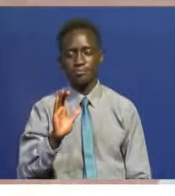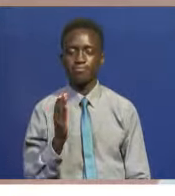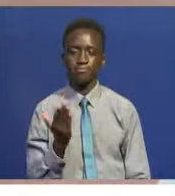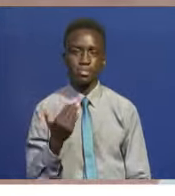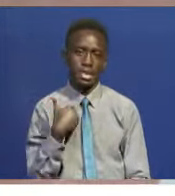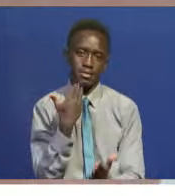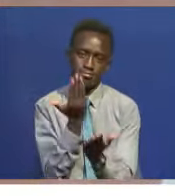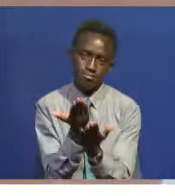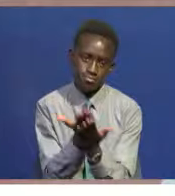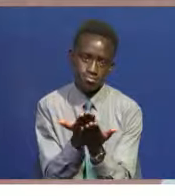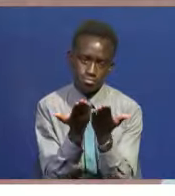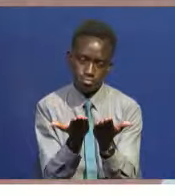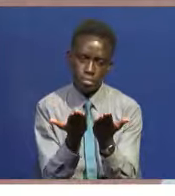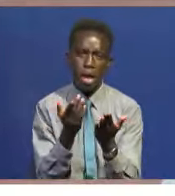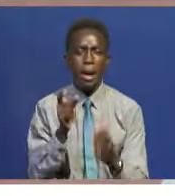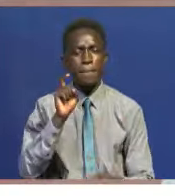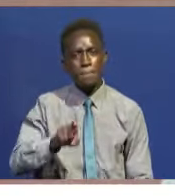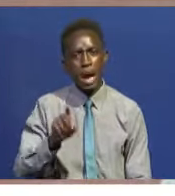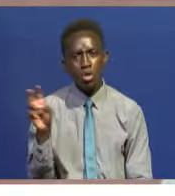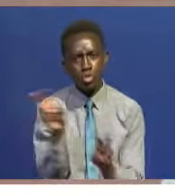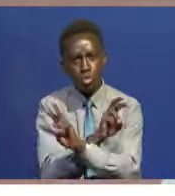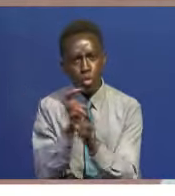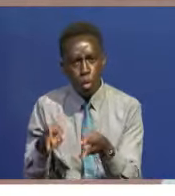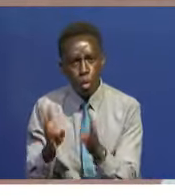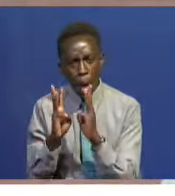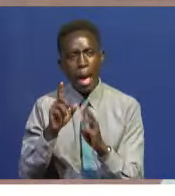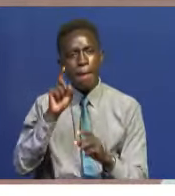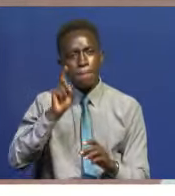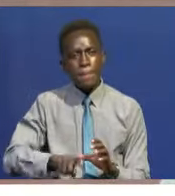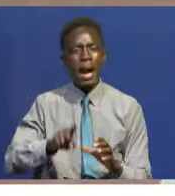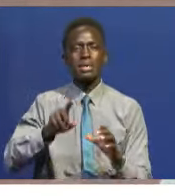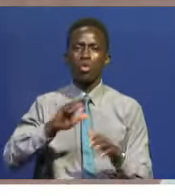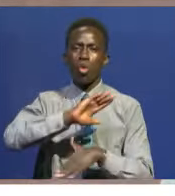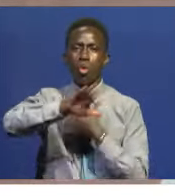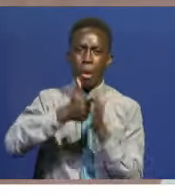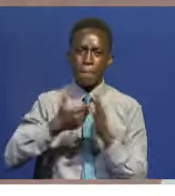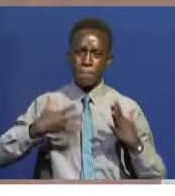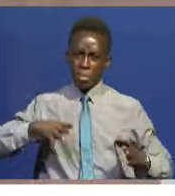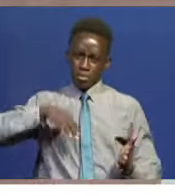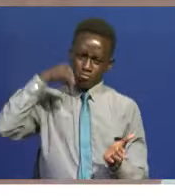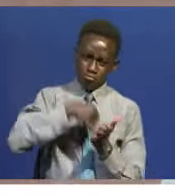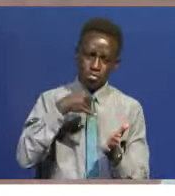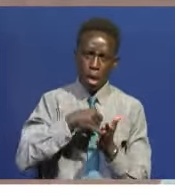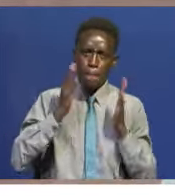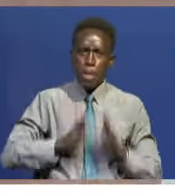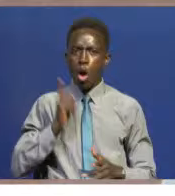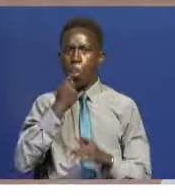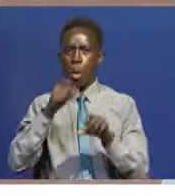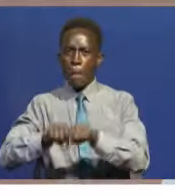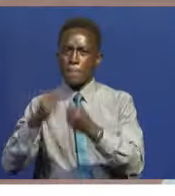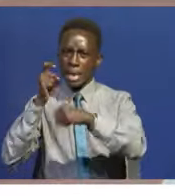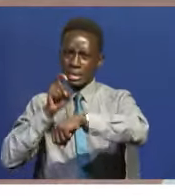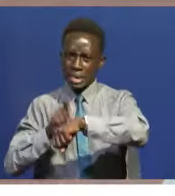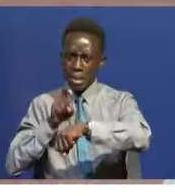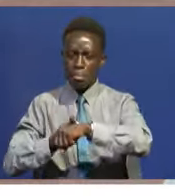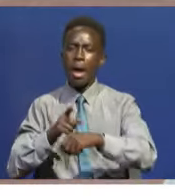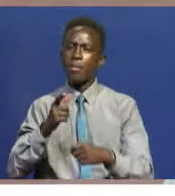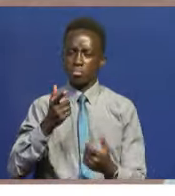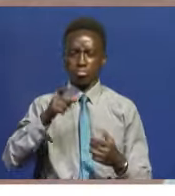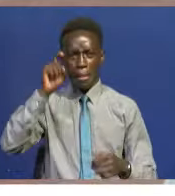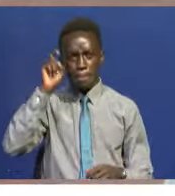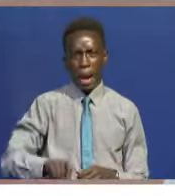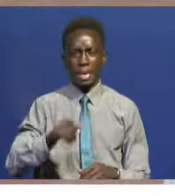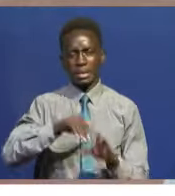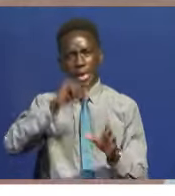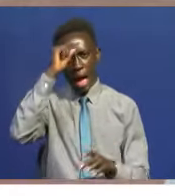you, we find a way of accommodating everybody who breaks a world record, becomes mandatory in our government to absorb them in some